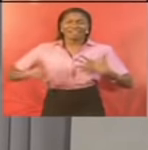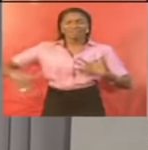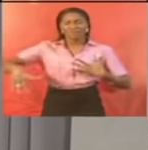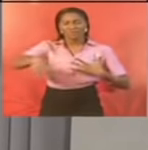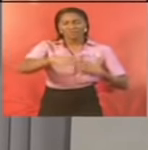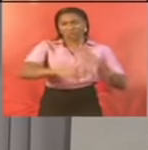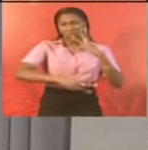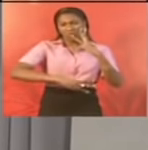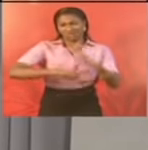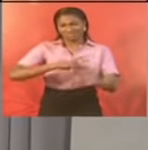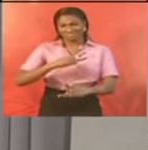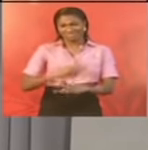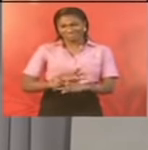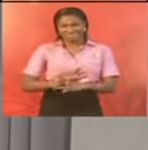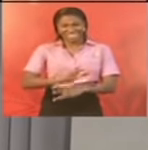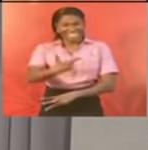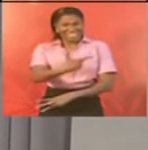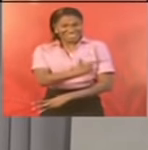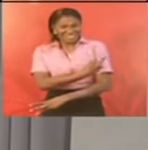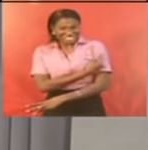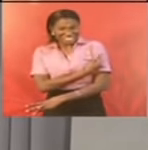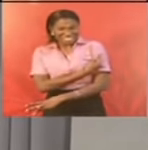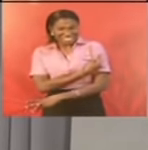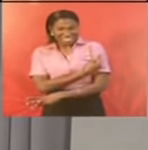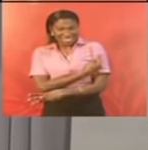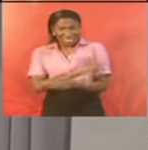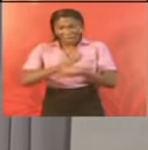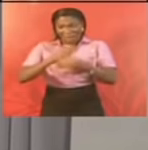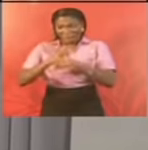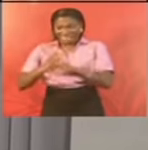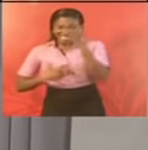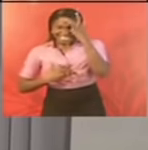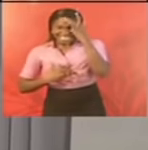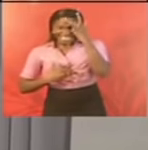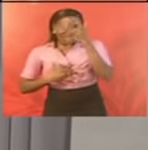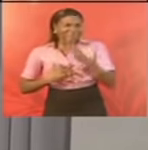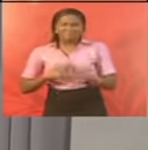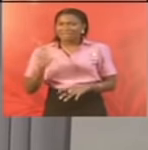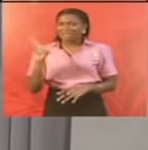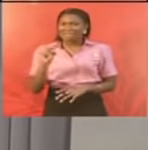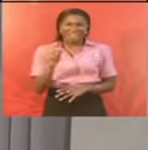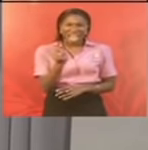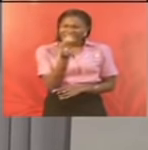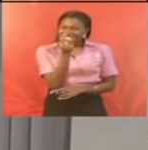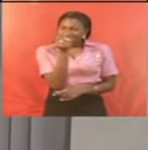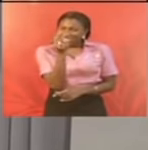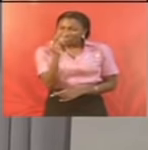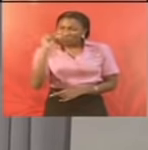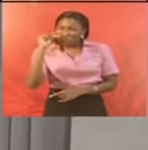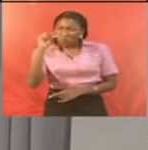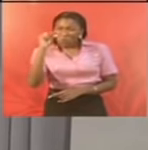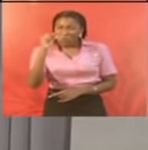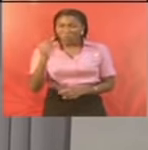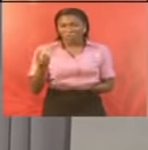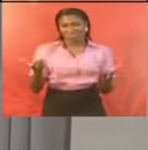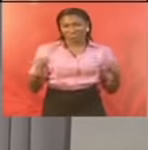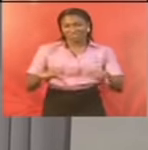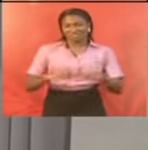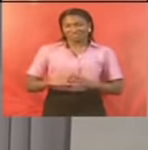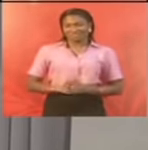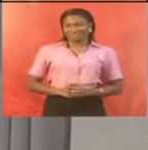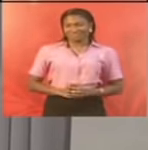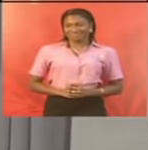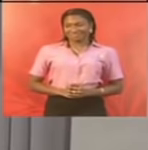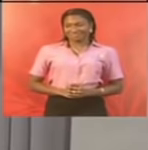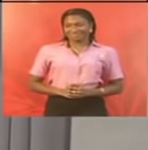any adverse event out of vaccinations is so minuscule as to very often not even register